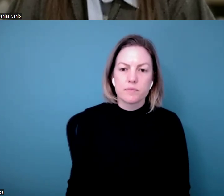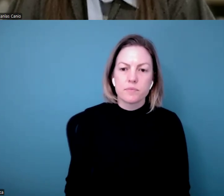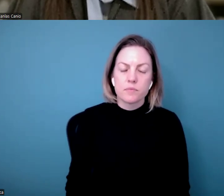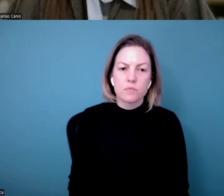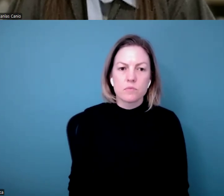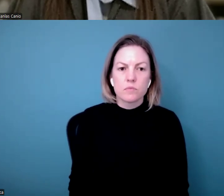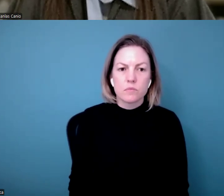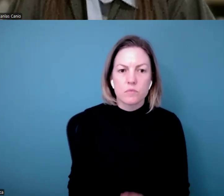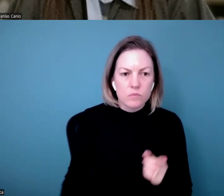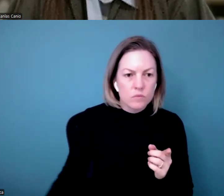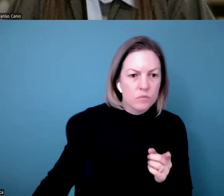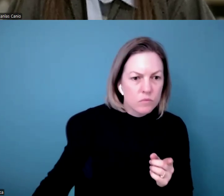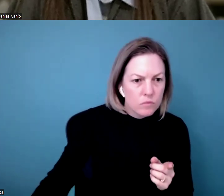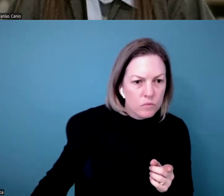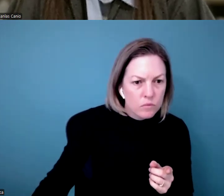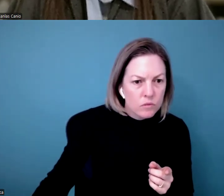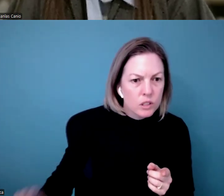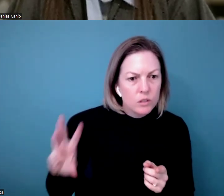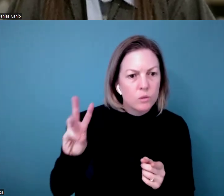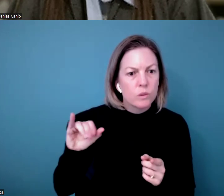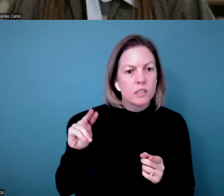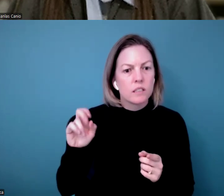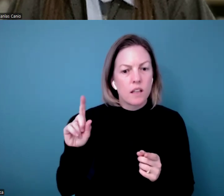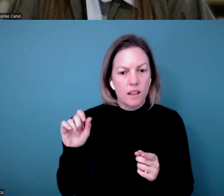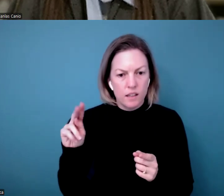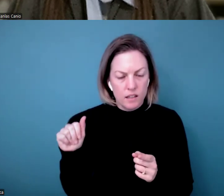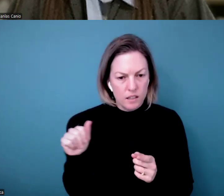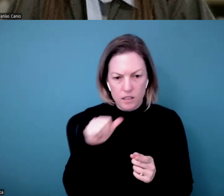Any other topics for 2026?